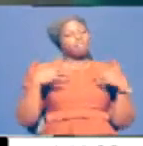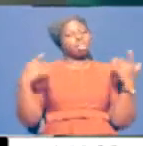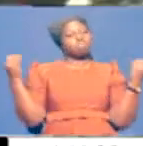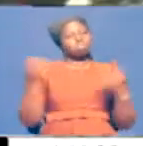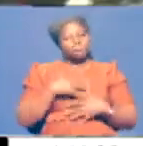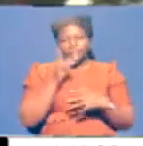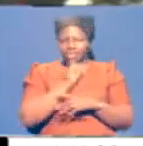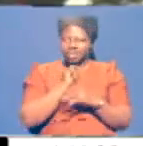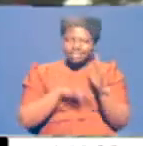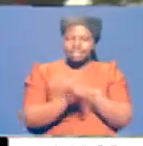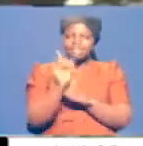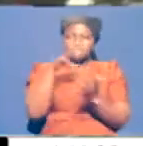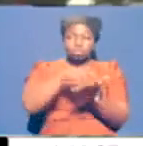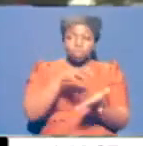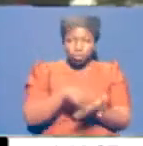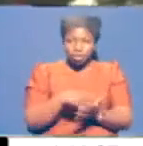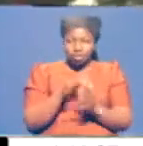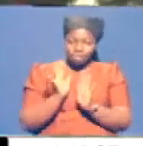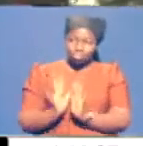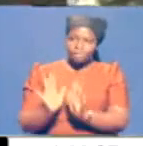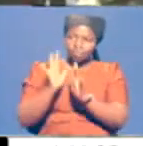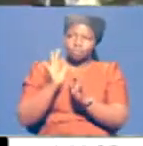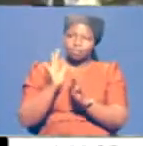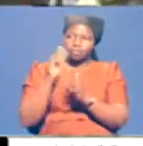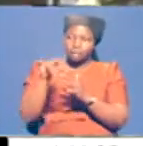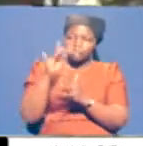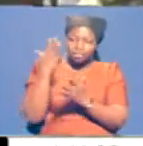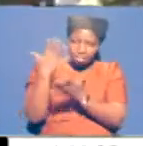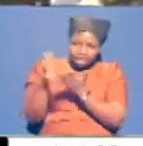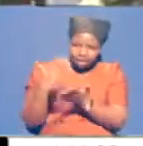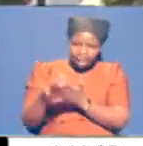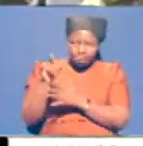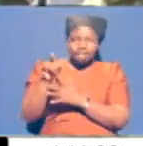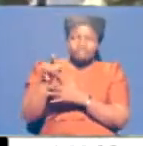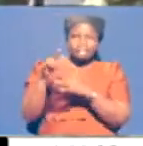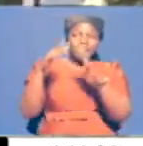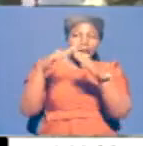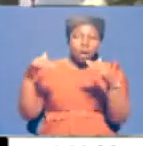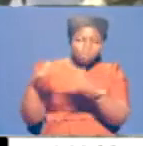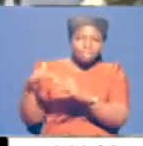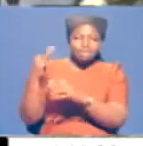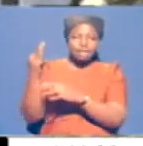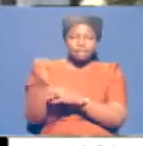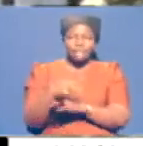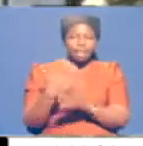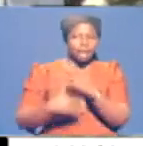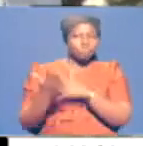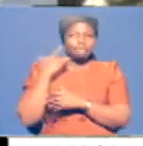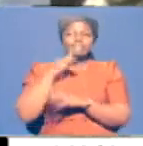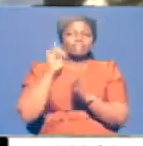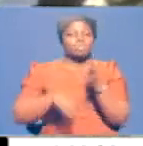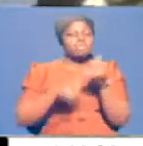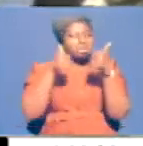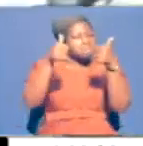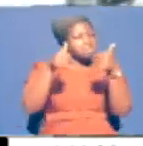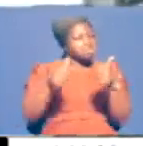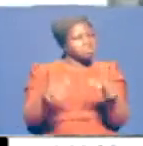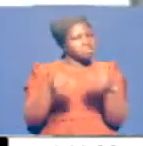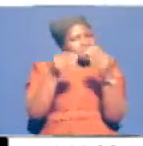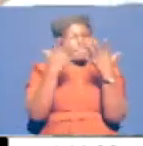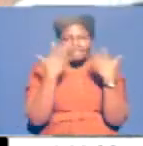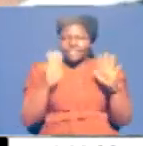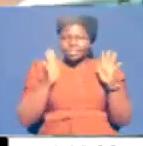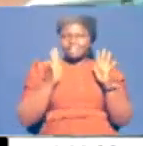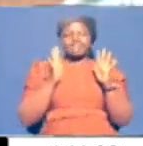having rented the premises only 3 months ago. The traders claiming that there was no prior notice or court order okaying the demolition.